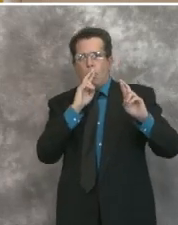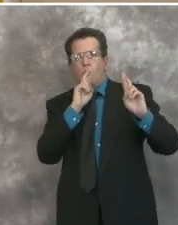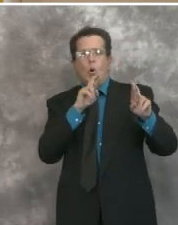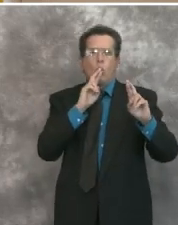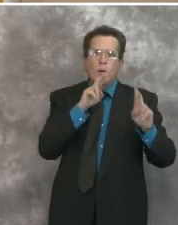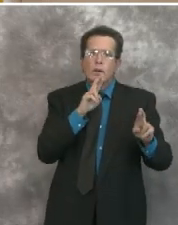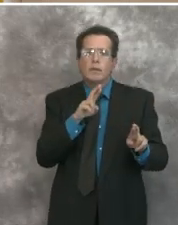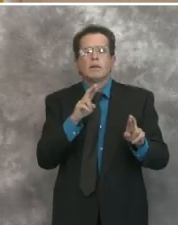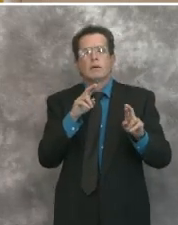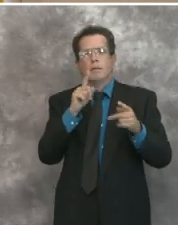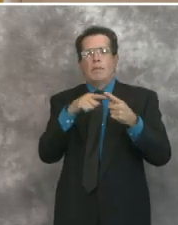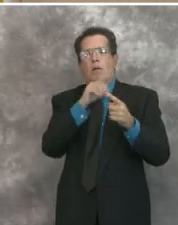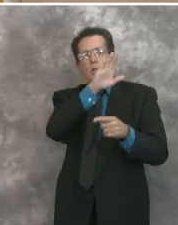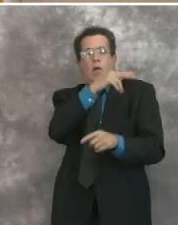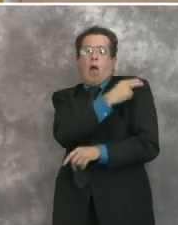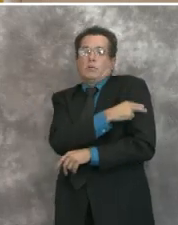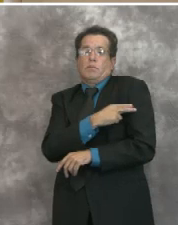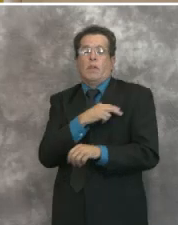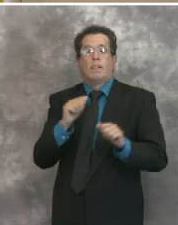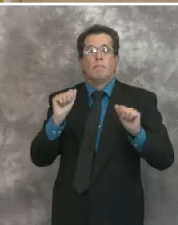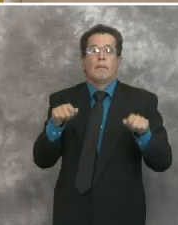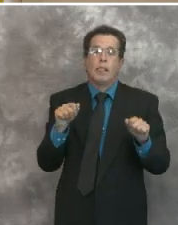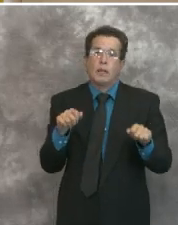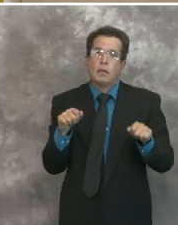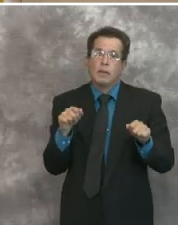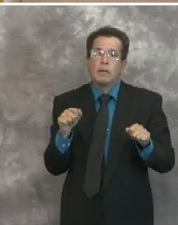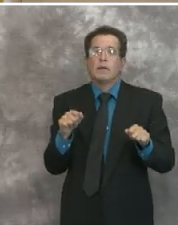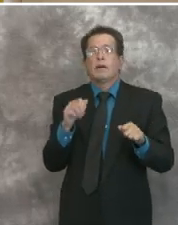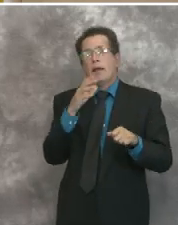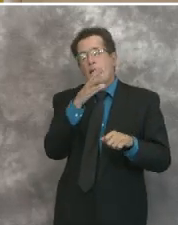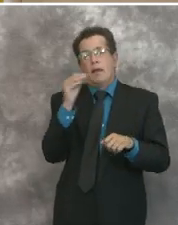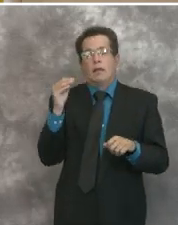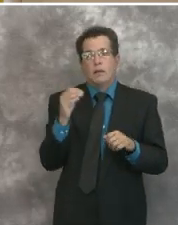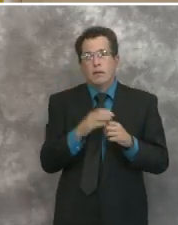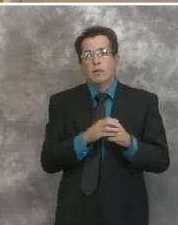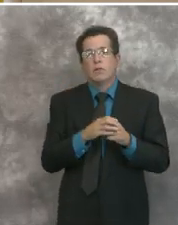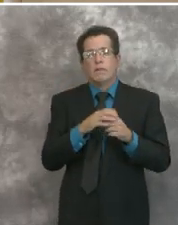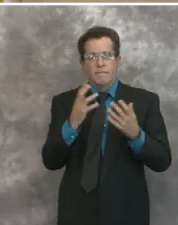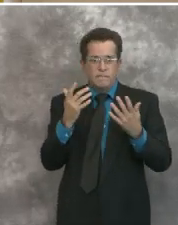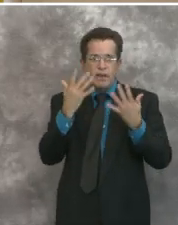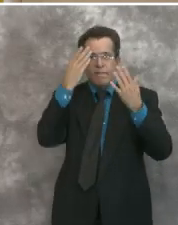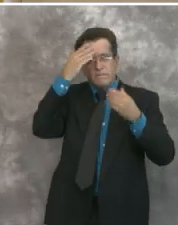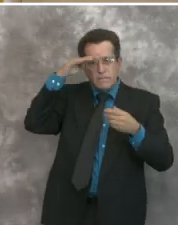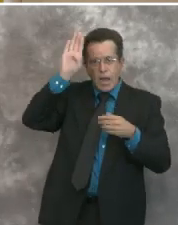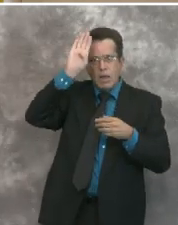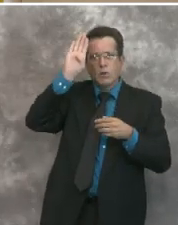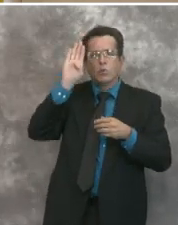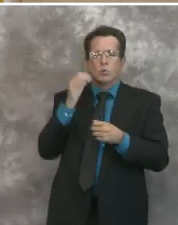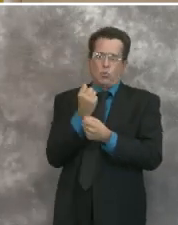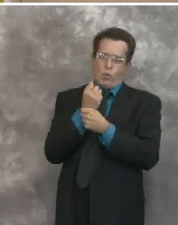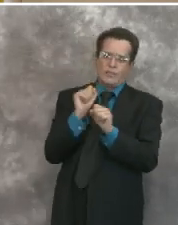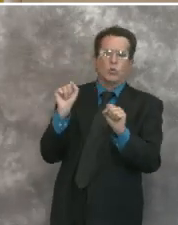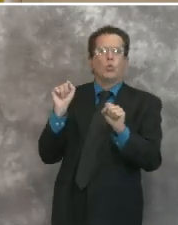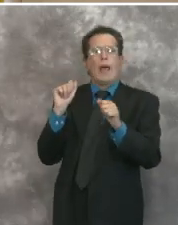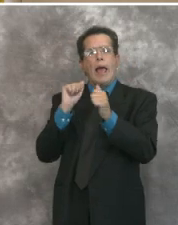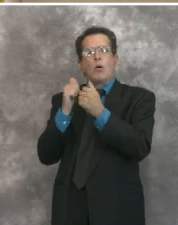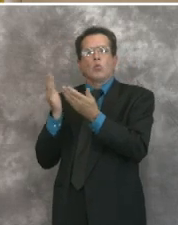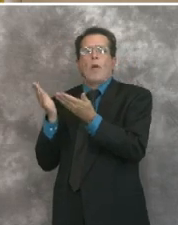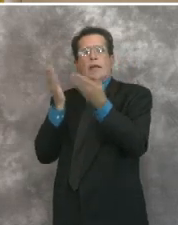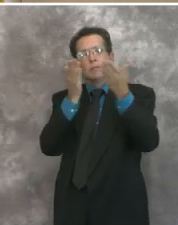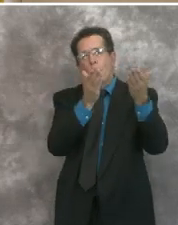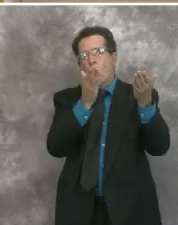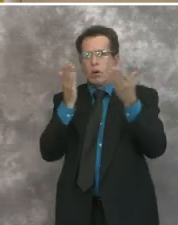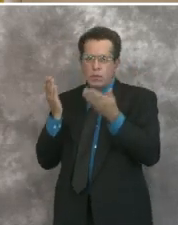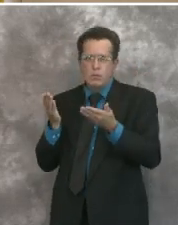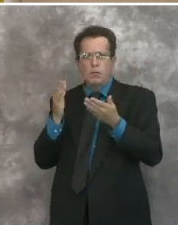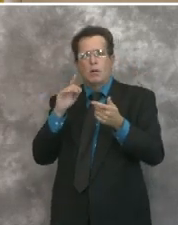about hospital capacity, about the fire rescue, and in terms of transports at the border, as